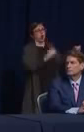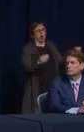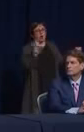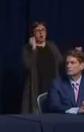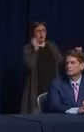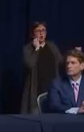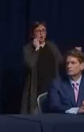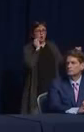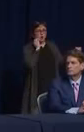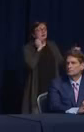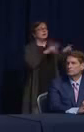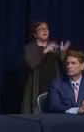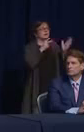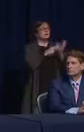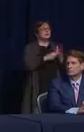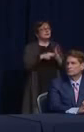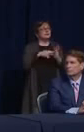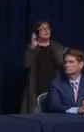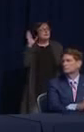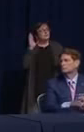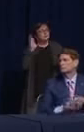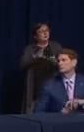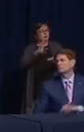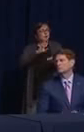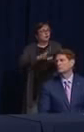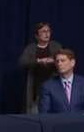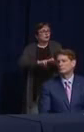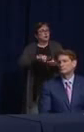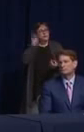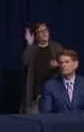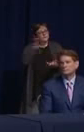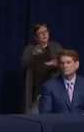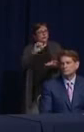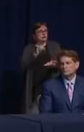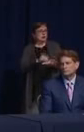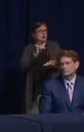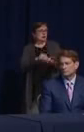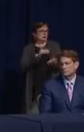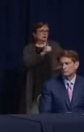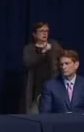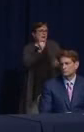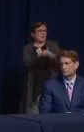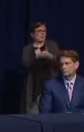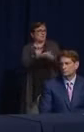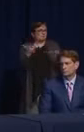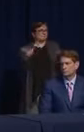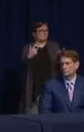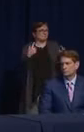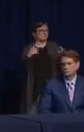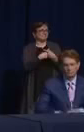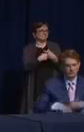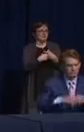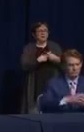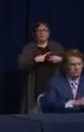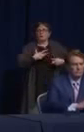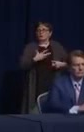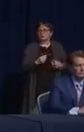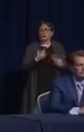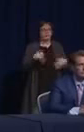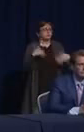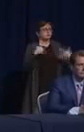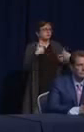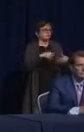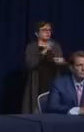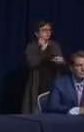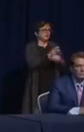such fewer pool of individuals to pull from. So they're in, some of them are in a real stressful